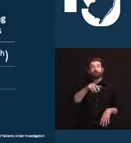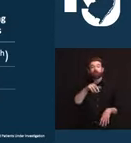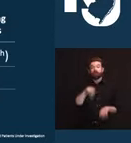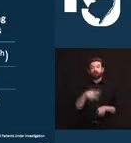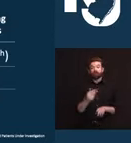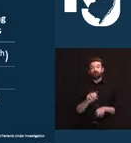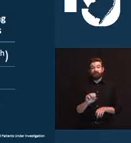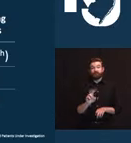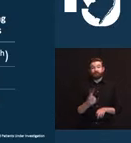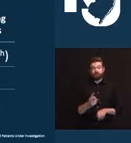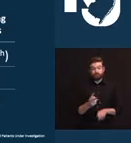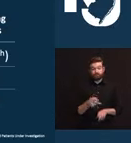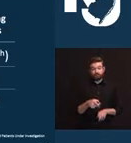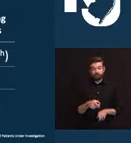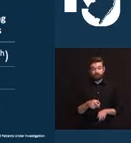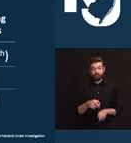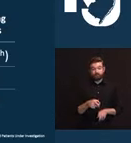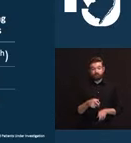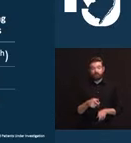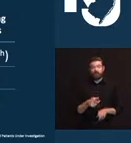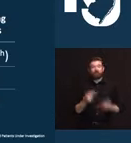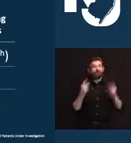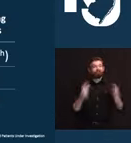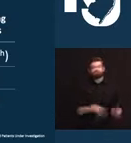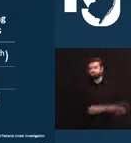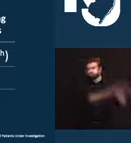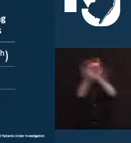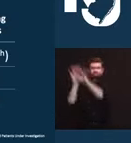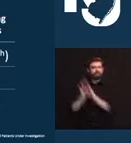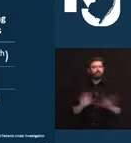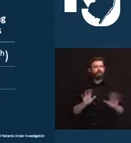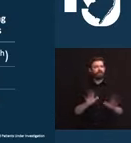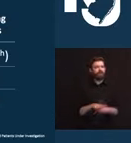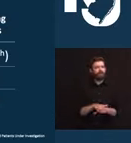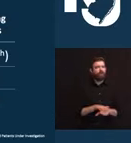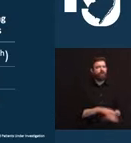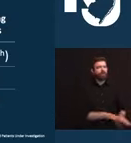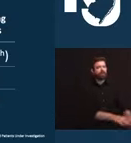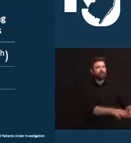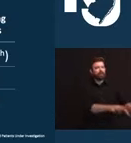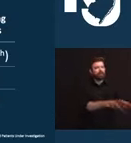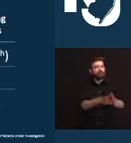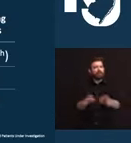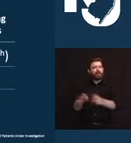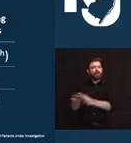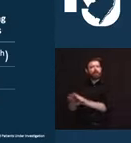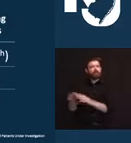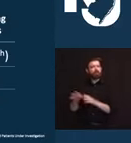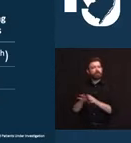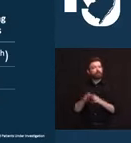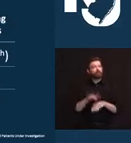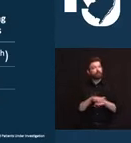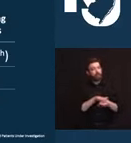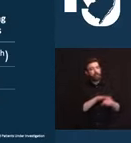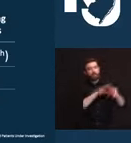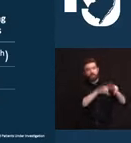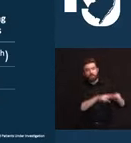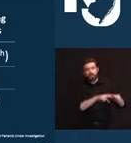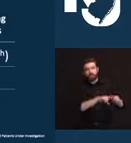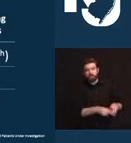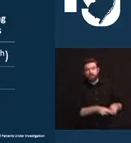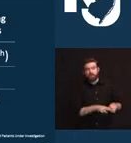rankings dropping, but we're still way too near the top of the pack in both patients in hospitals and lost lives per